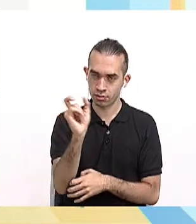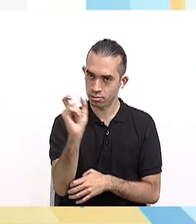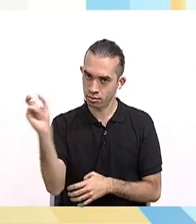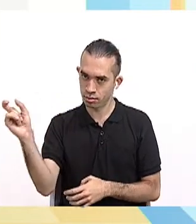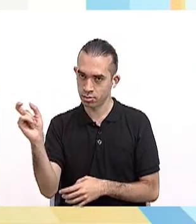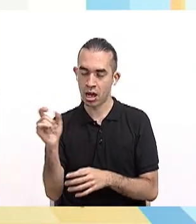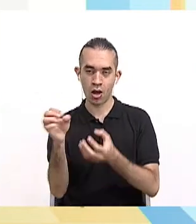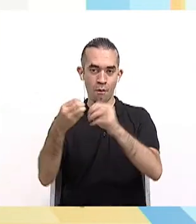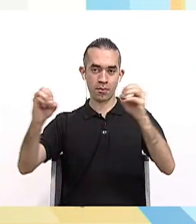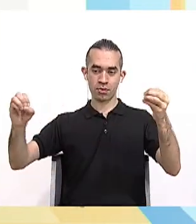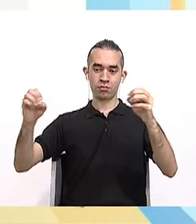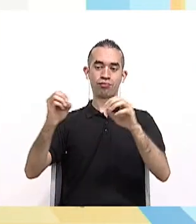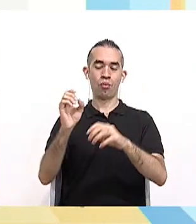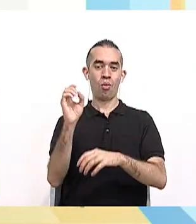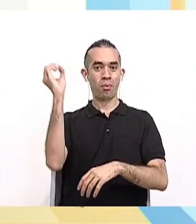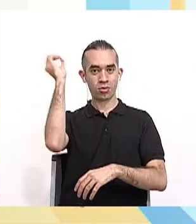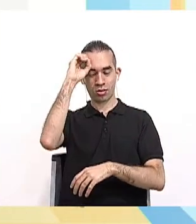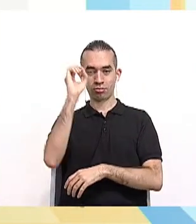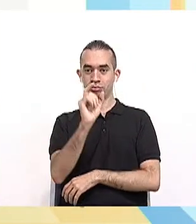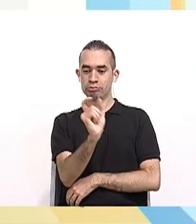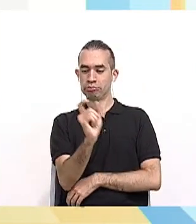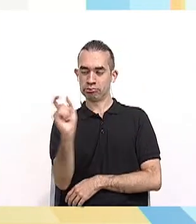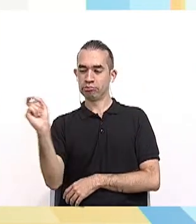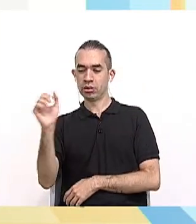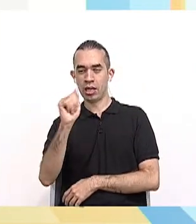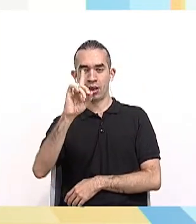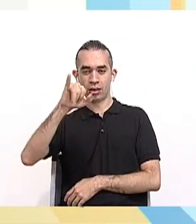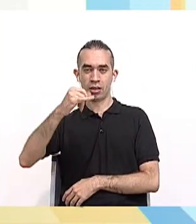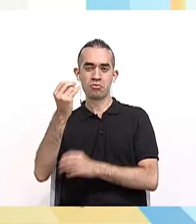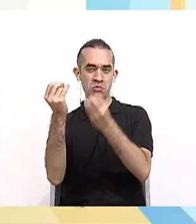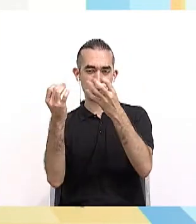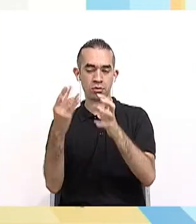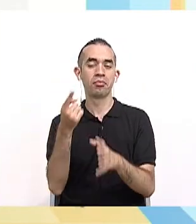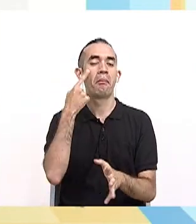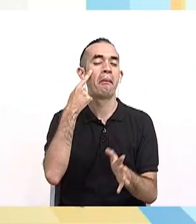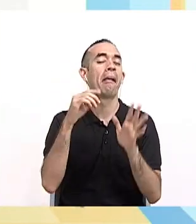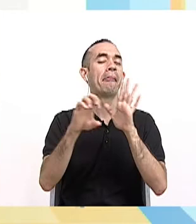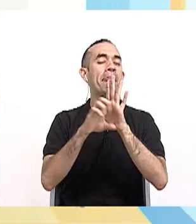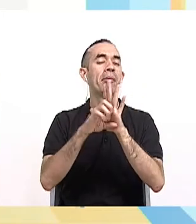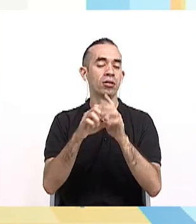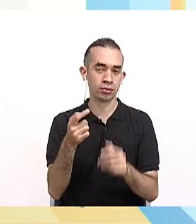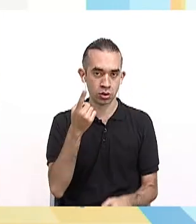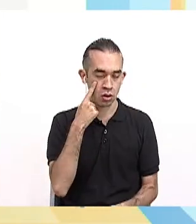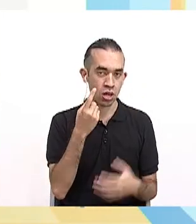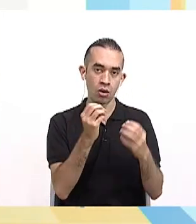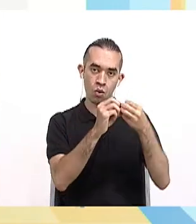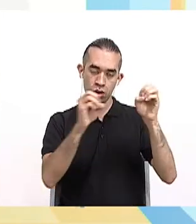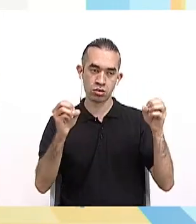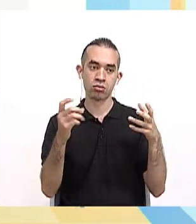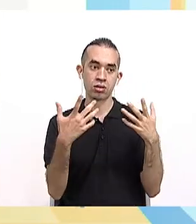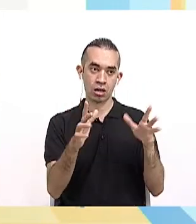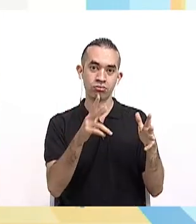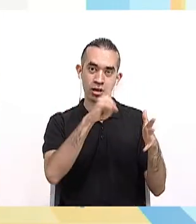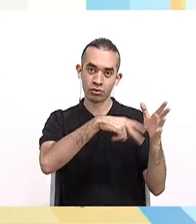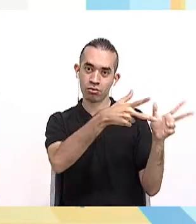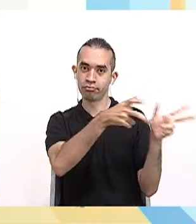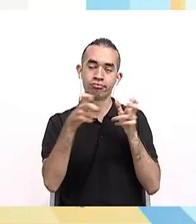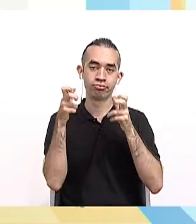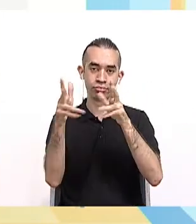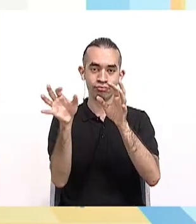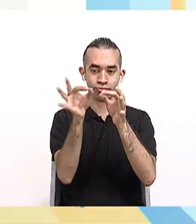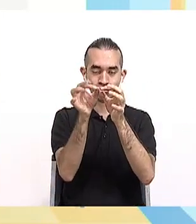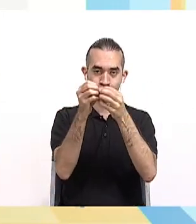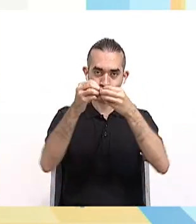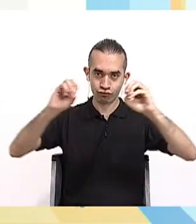the opinions, okay? So I'm going to show you some sentences that I extracted from the reading, and